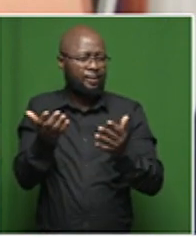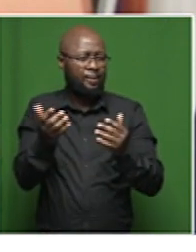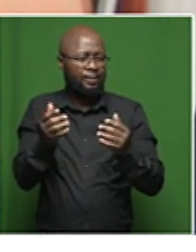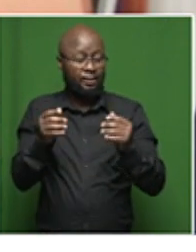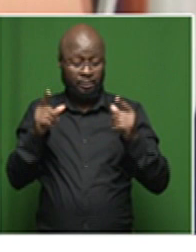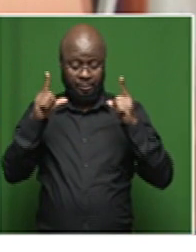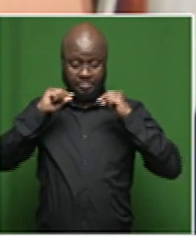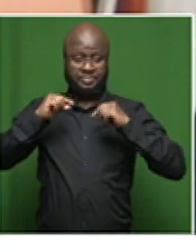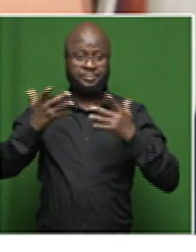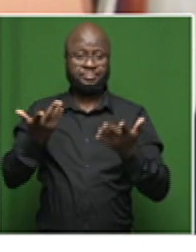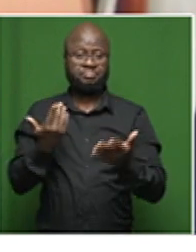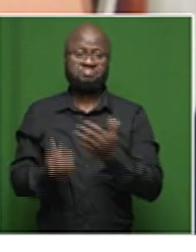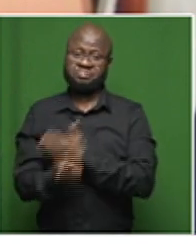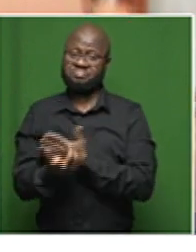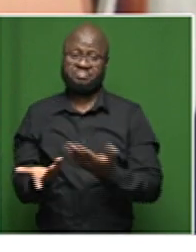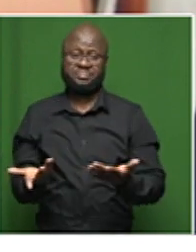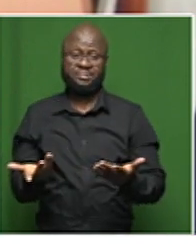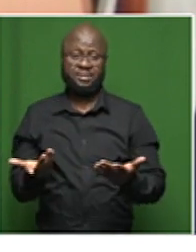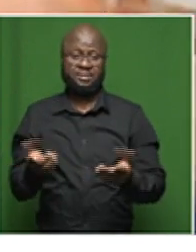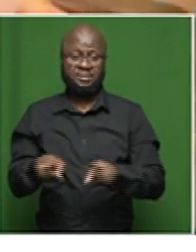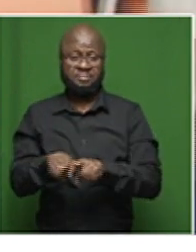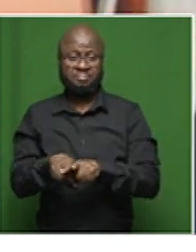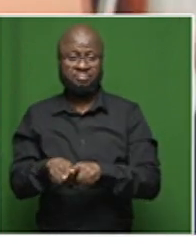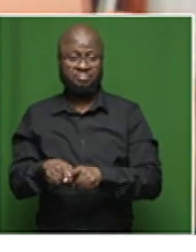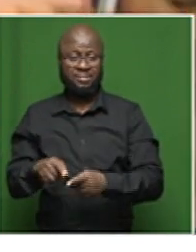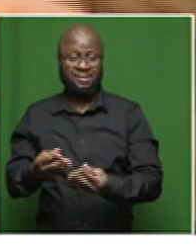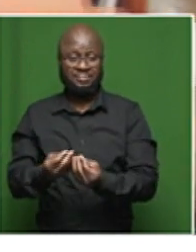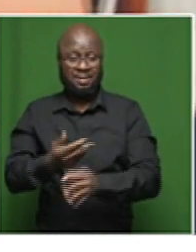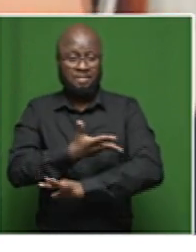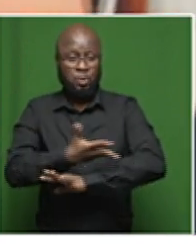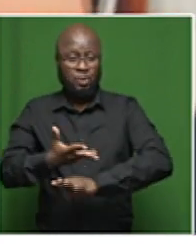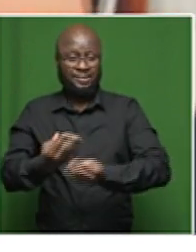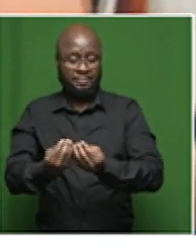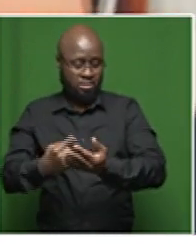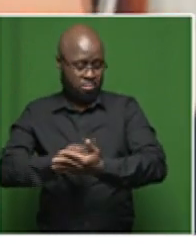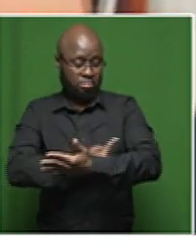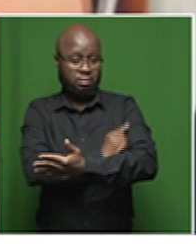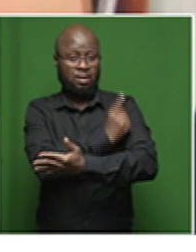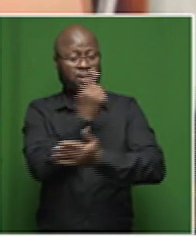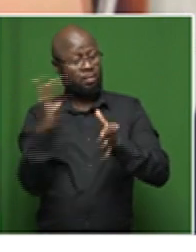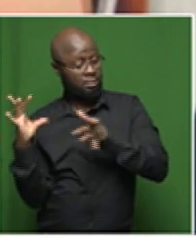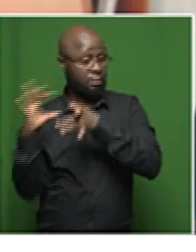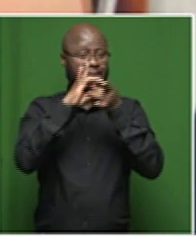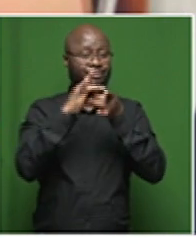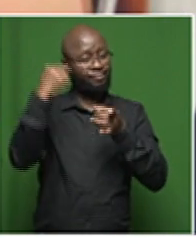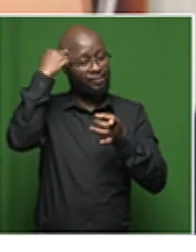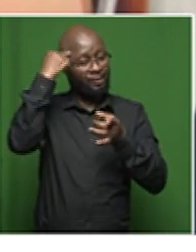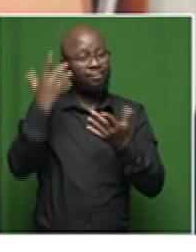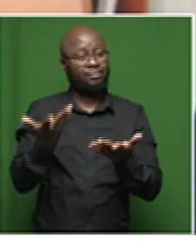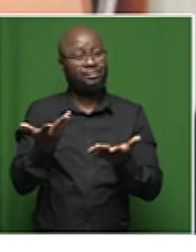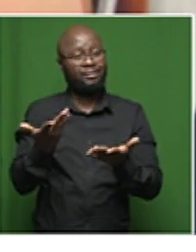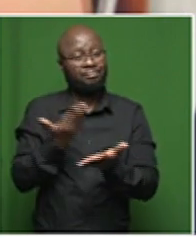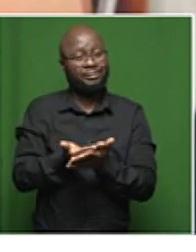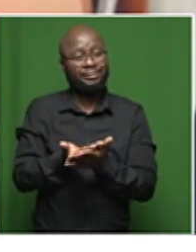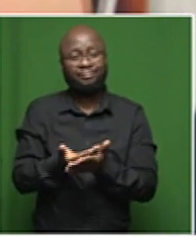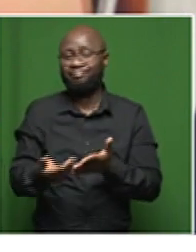similar to getting stroke, where it's a blood vessel that goes to the brain that gets damaged and then causes shortage of blood in the brain. Exactly the same phenomenon